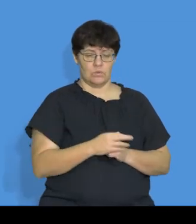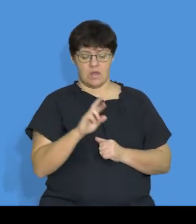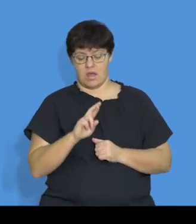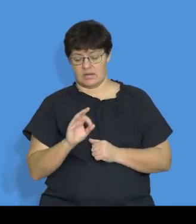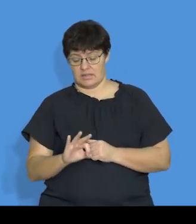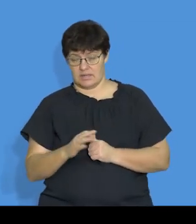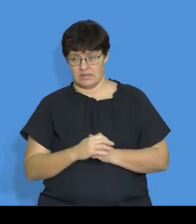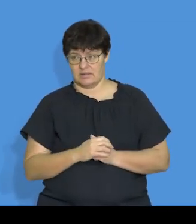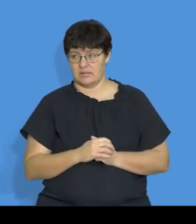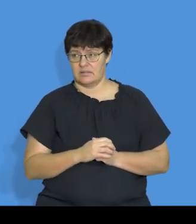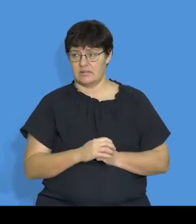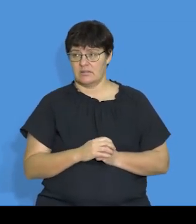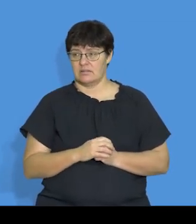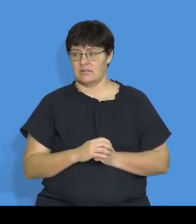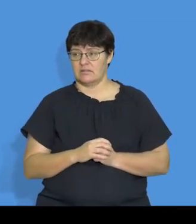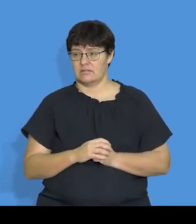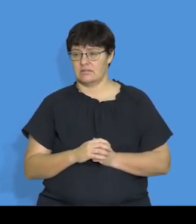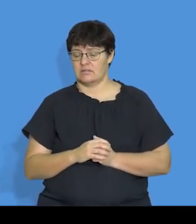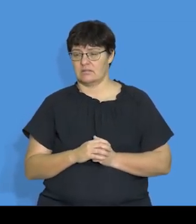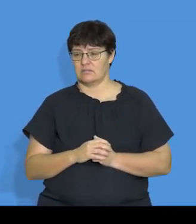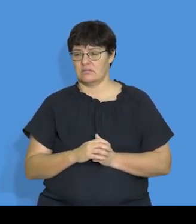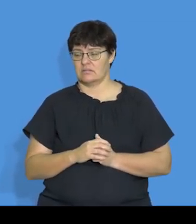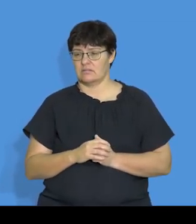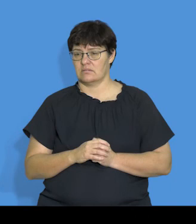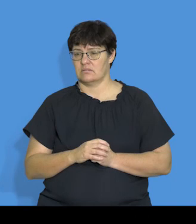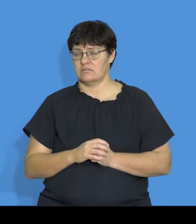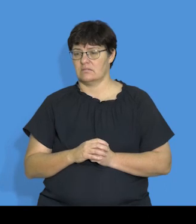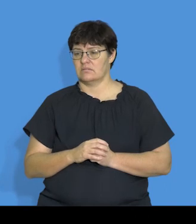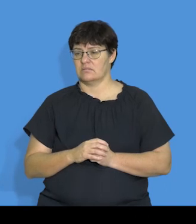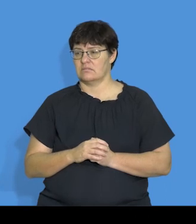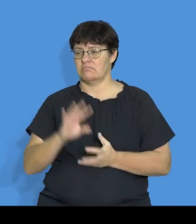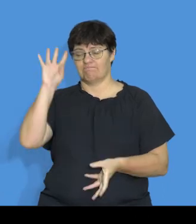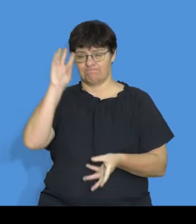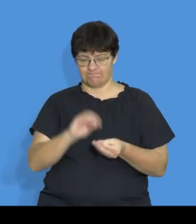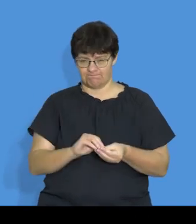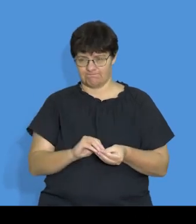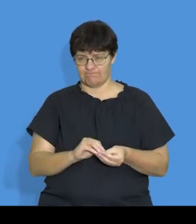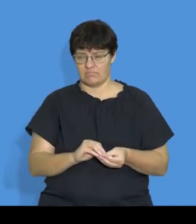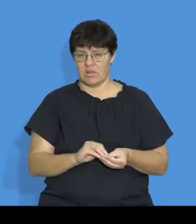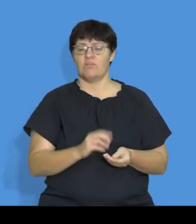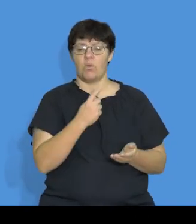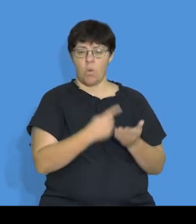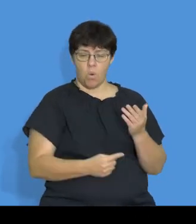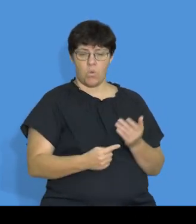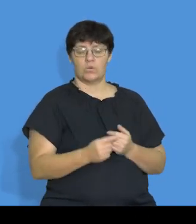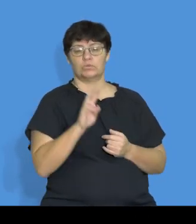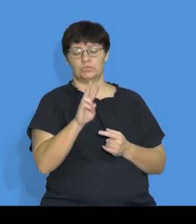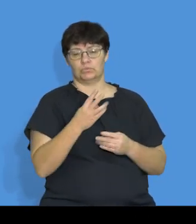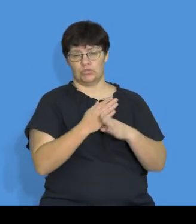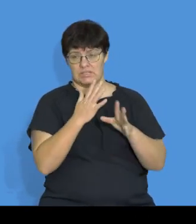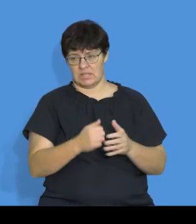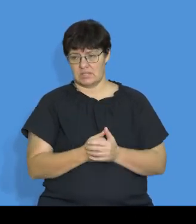is R3, right? We can say product over sum, which is applicable only for two resistors, which is